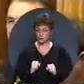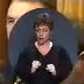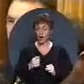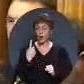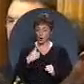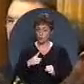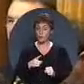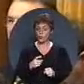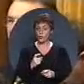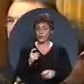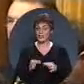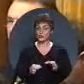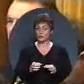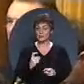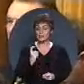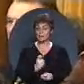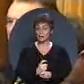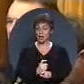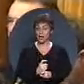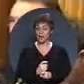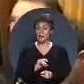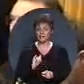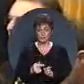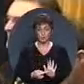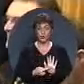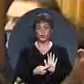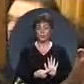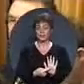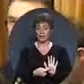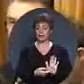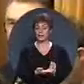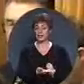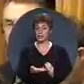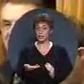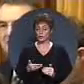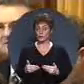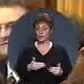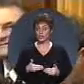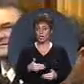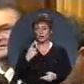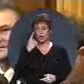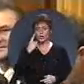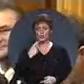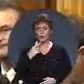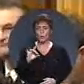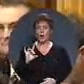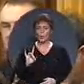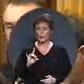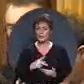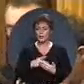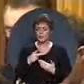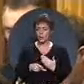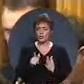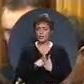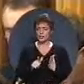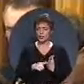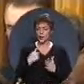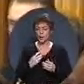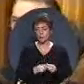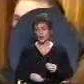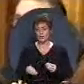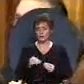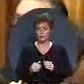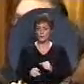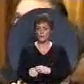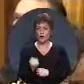our criminal justice system, and that's why we propose before this House, I believe, 8 bills to